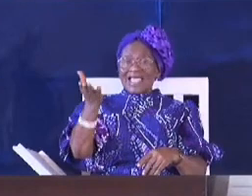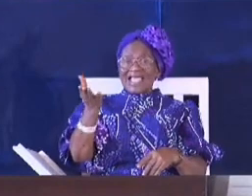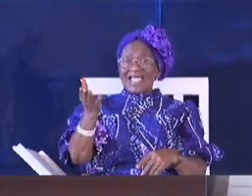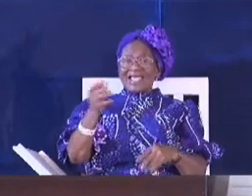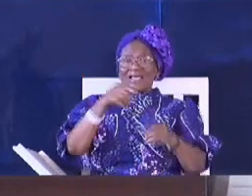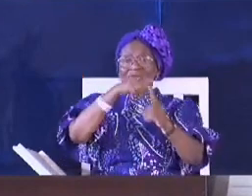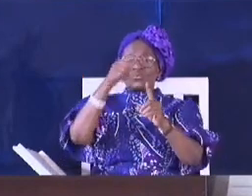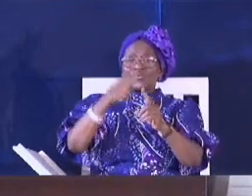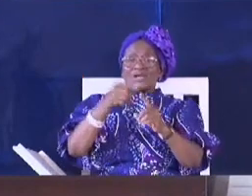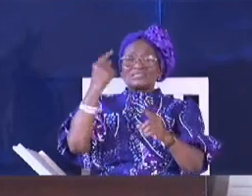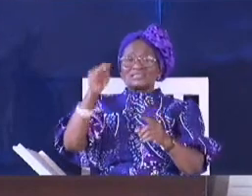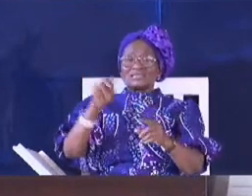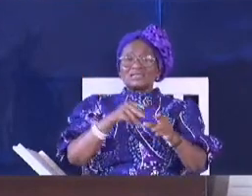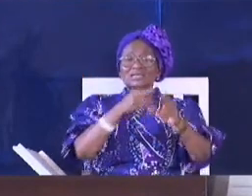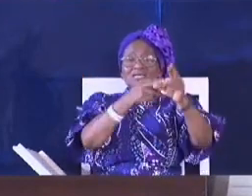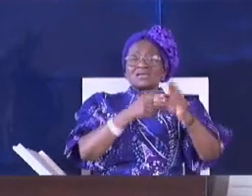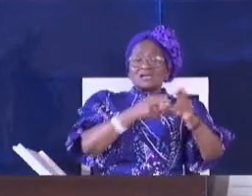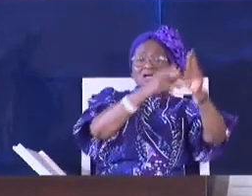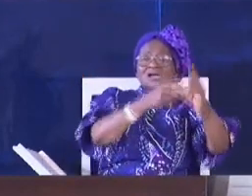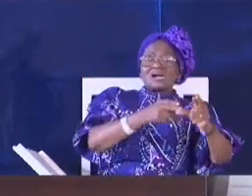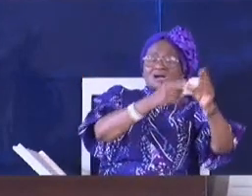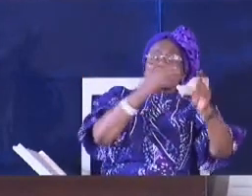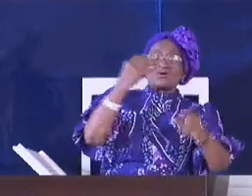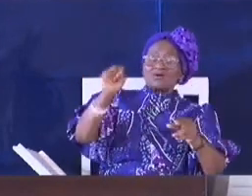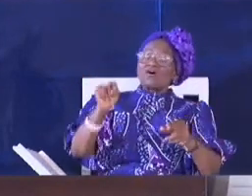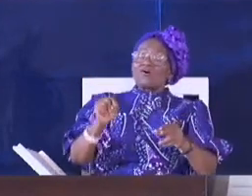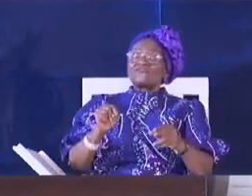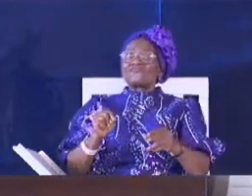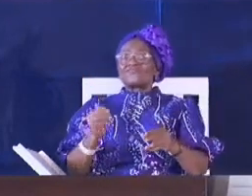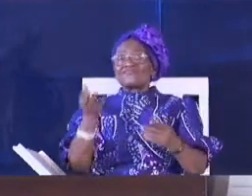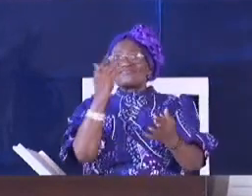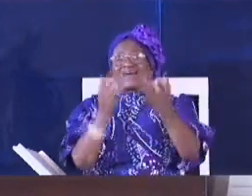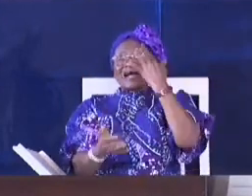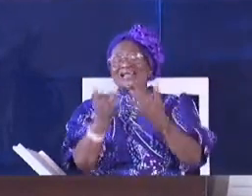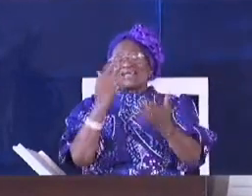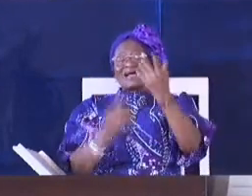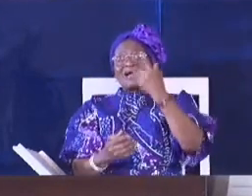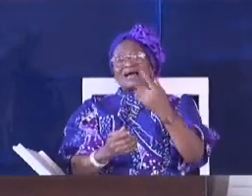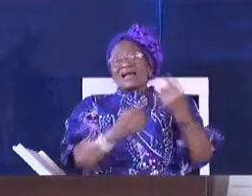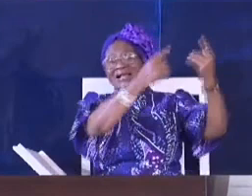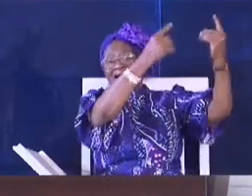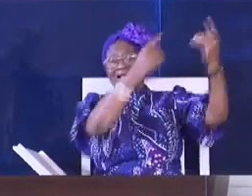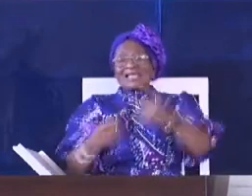when the chariots of fire and horses of fire came down.